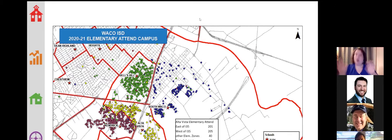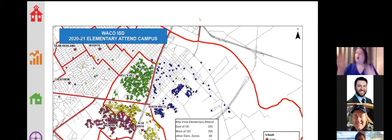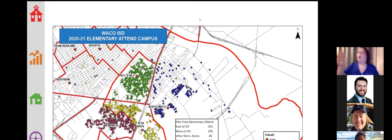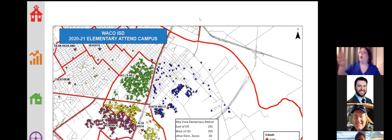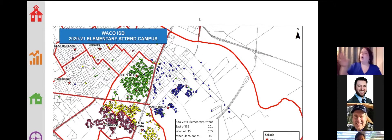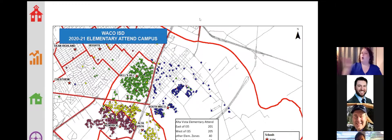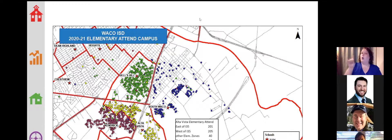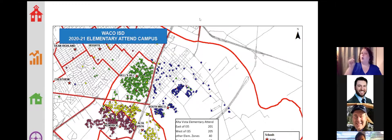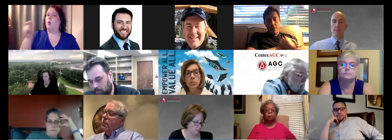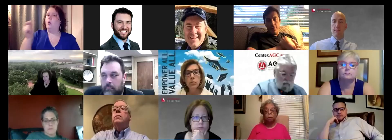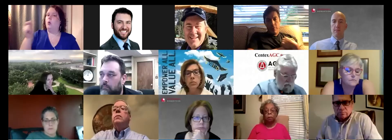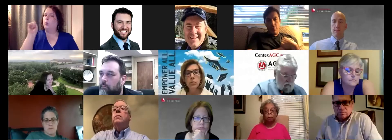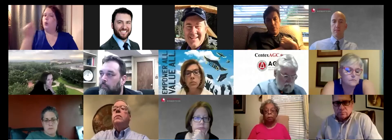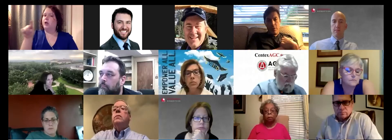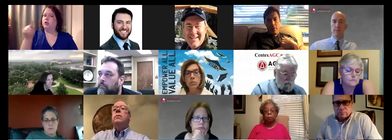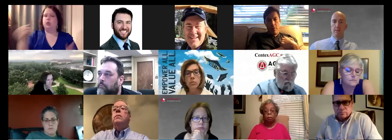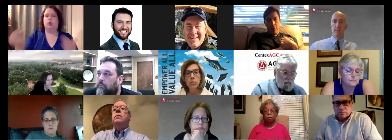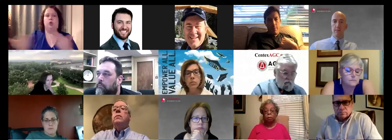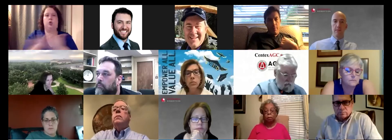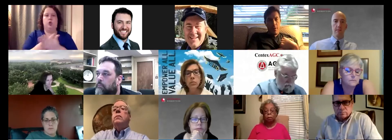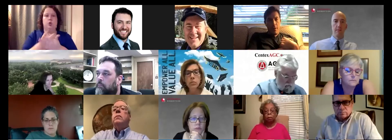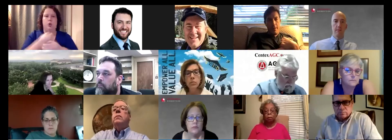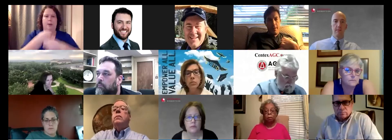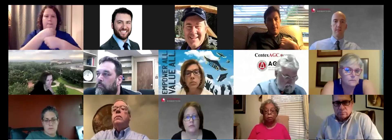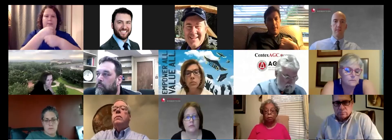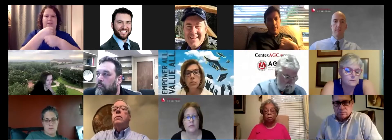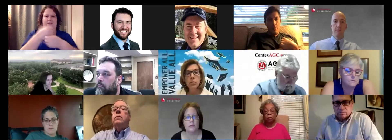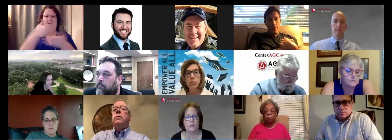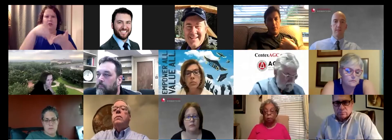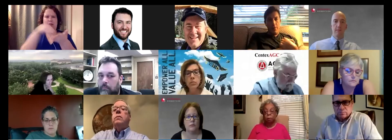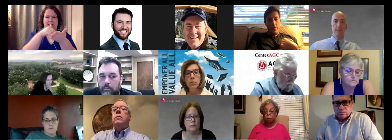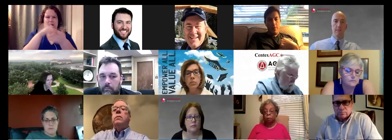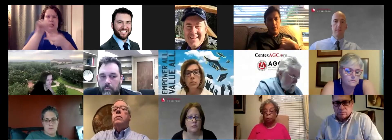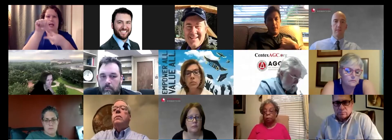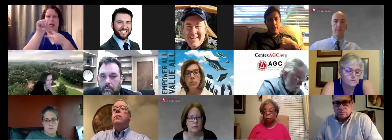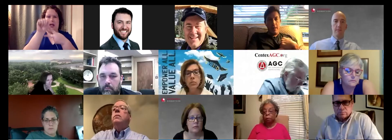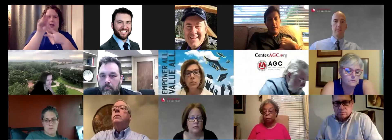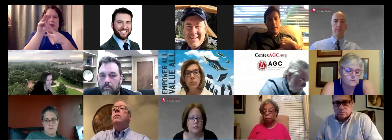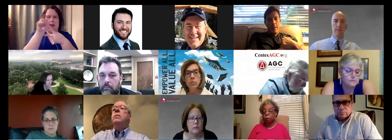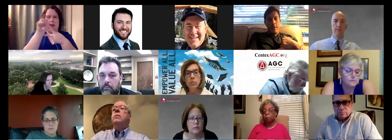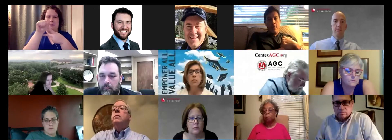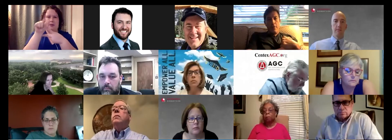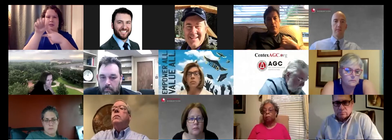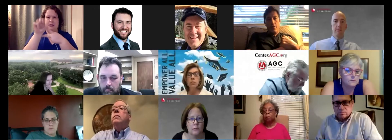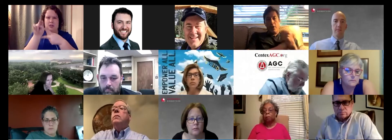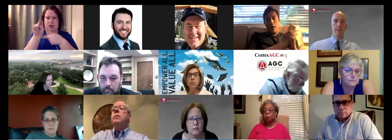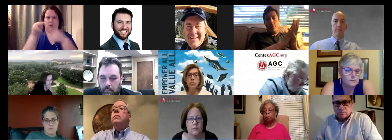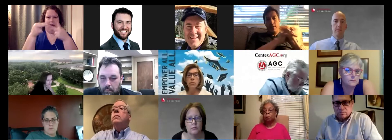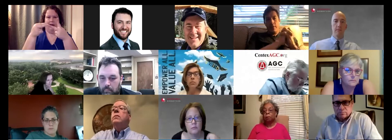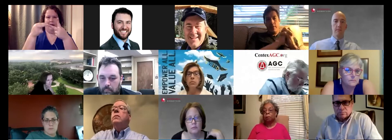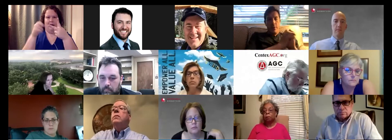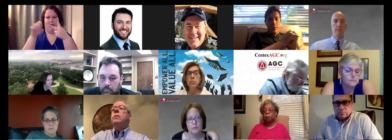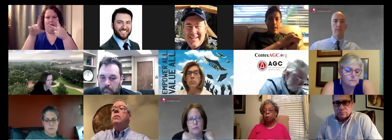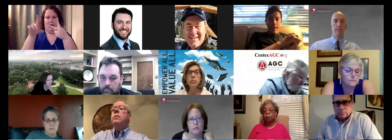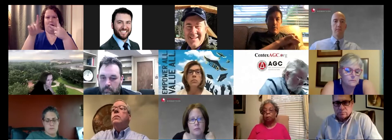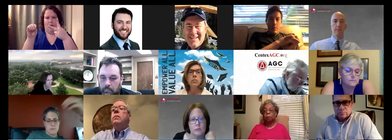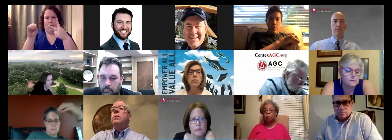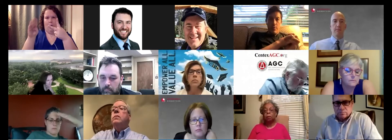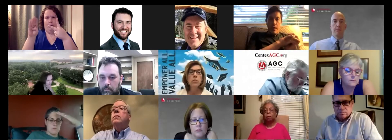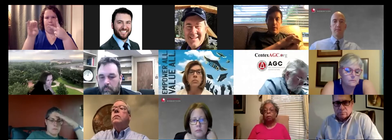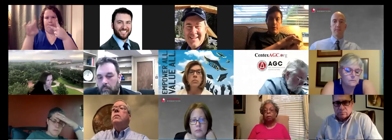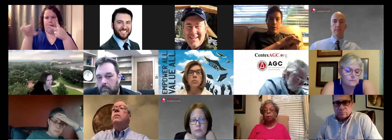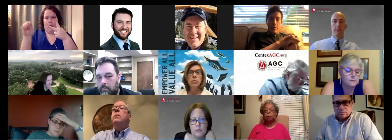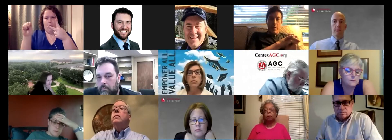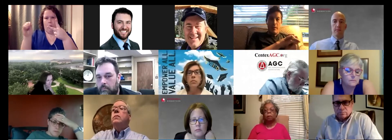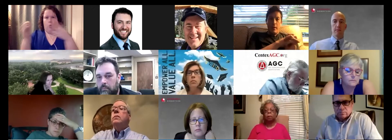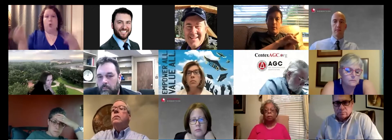the new manufacturing and distribution centers, the Amazon and the Hello Bello and other things like that. The jobs that will be created and people